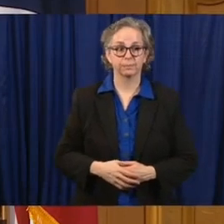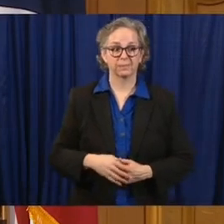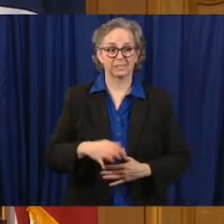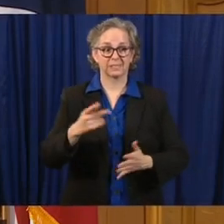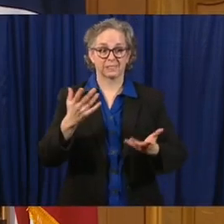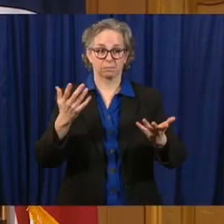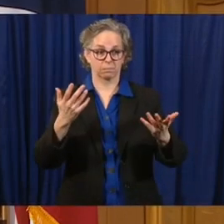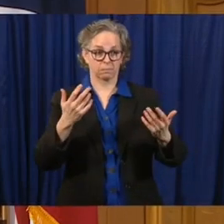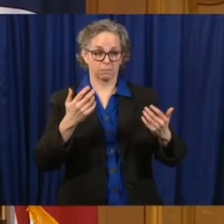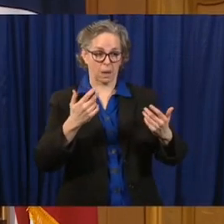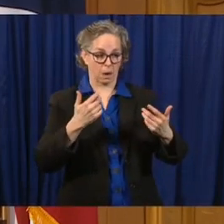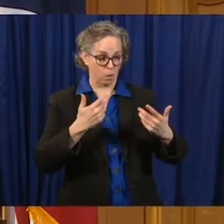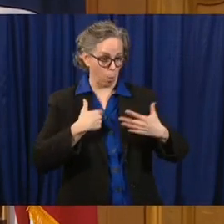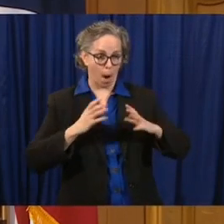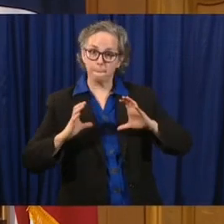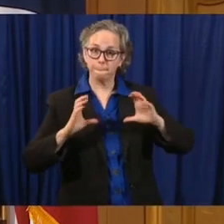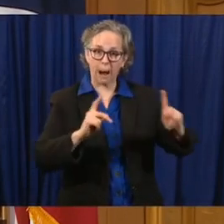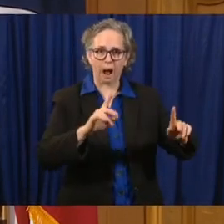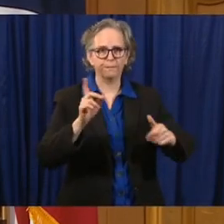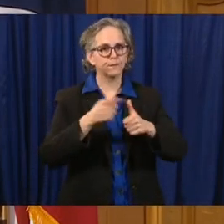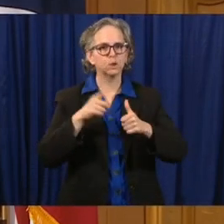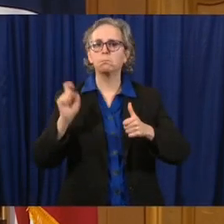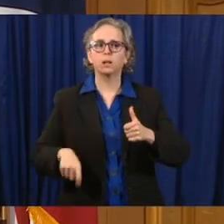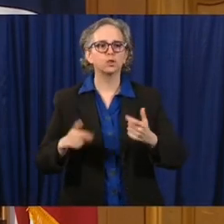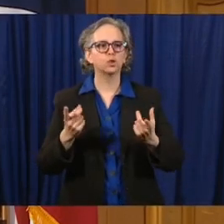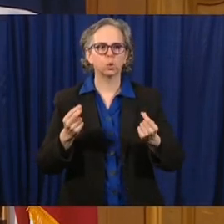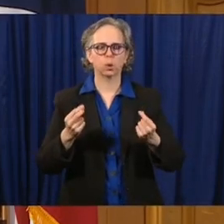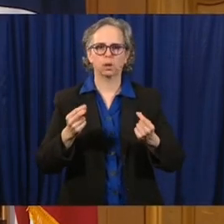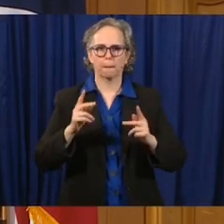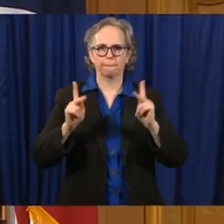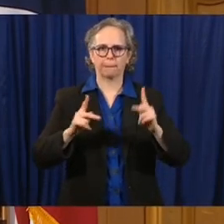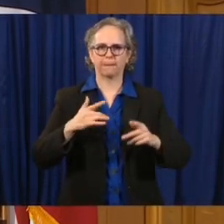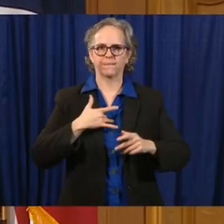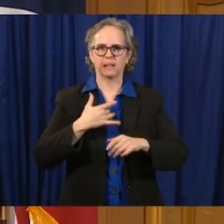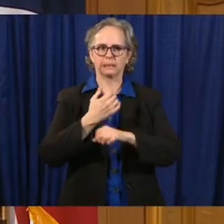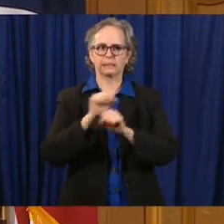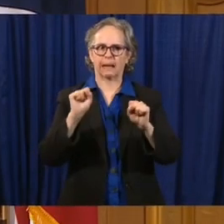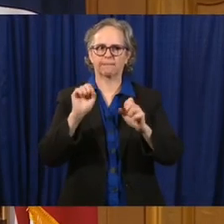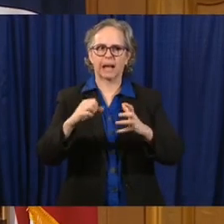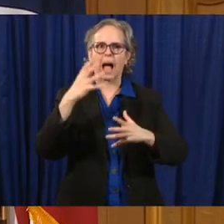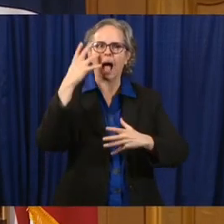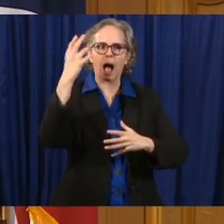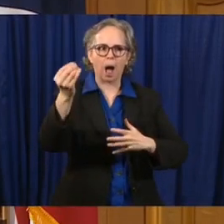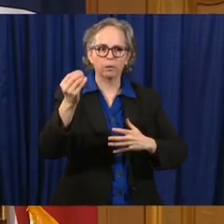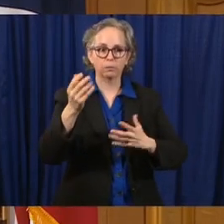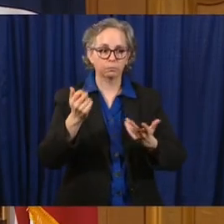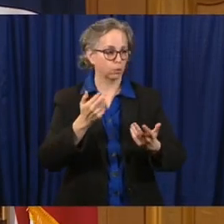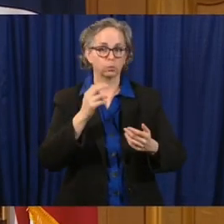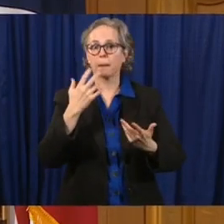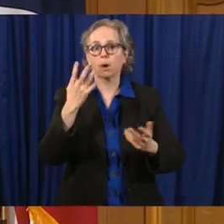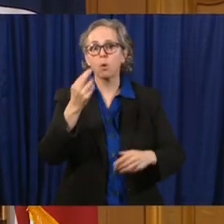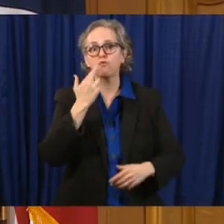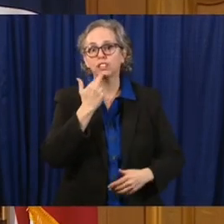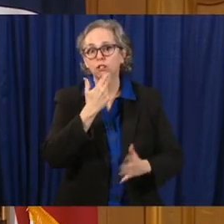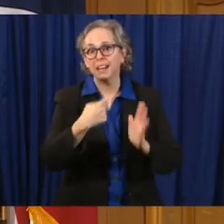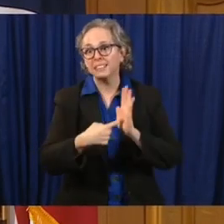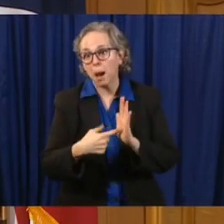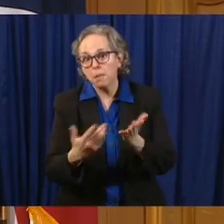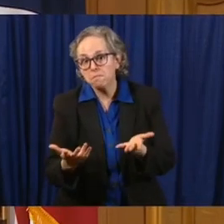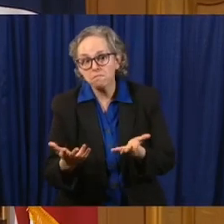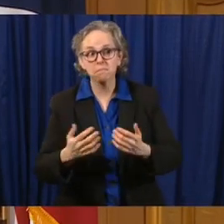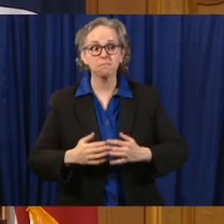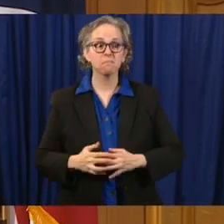confidence that they can, go out to a restaurant, for example. So whether whatever rule I put in place, or is put in place